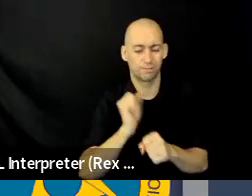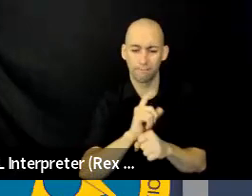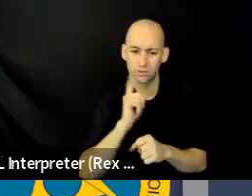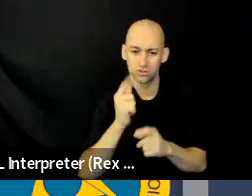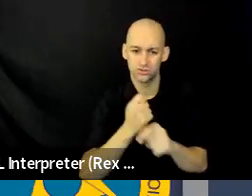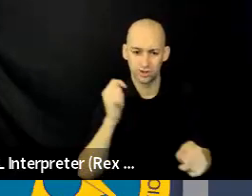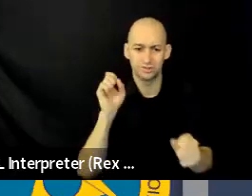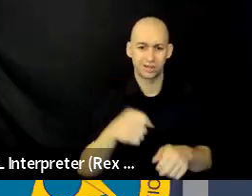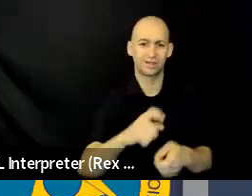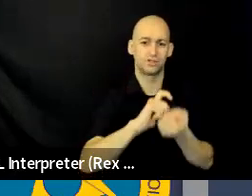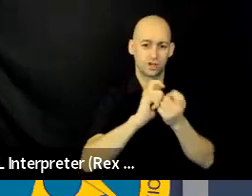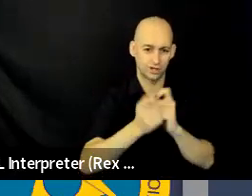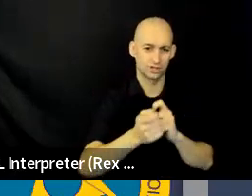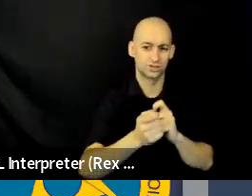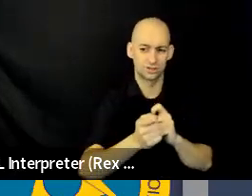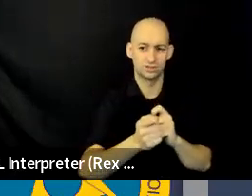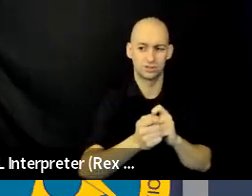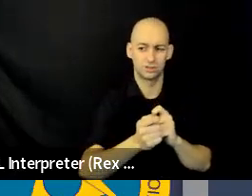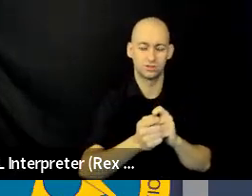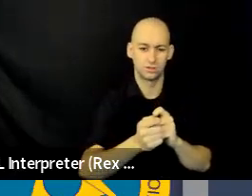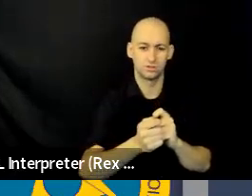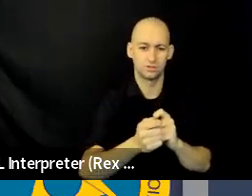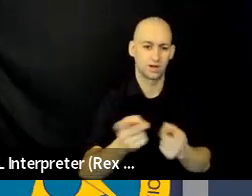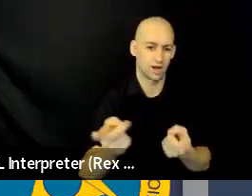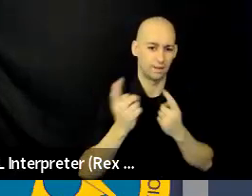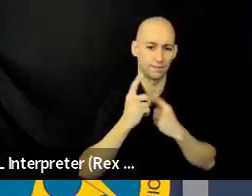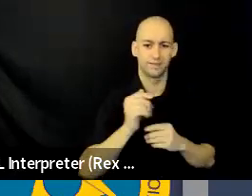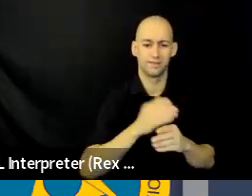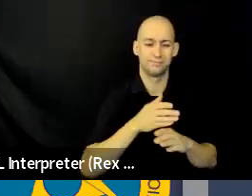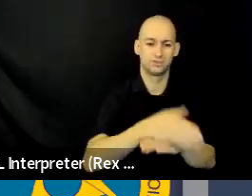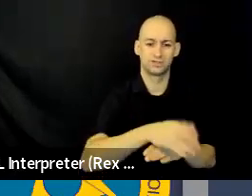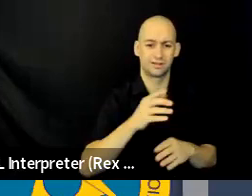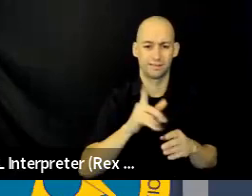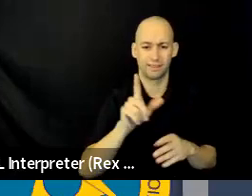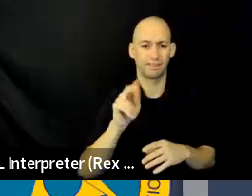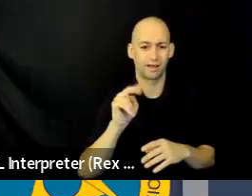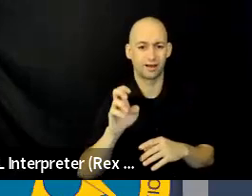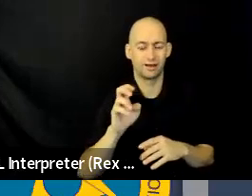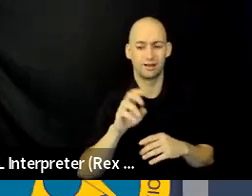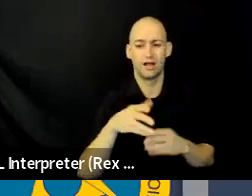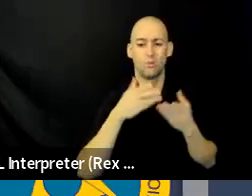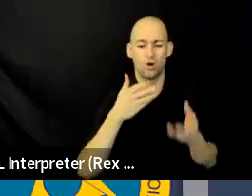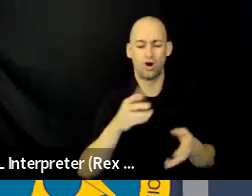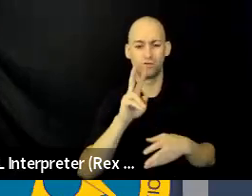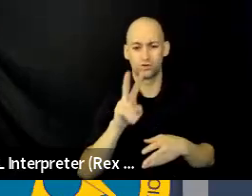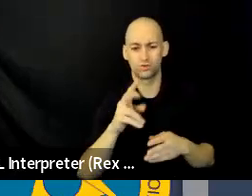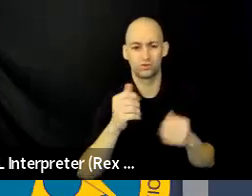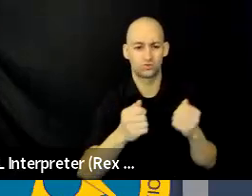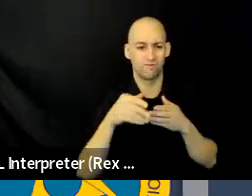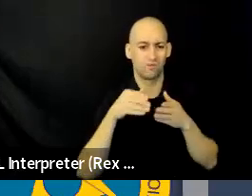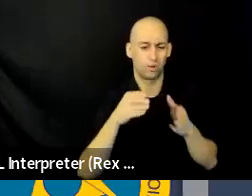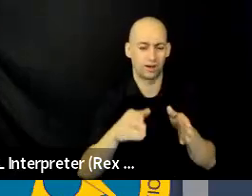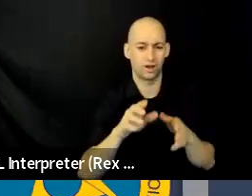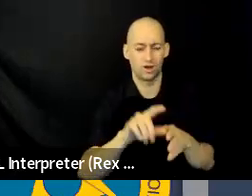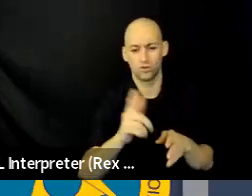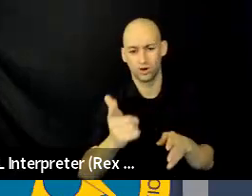movement without coming into the adjacent lanes. We also have offered 2 driveway alternatives to allow them to, so the